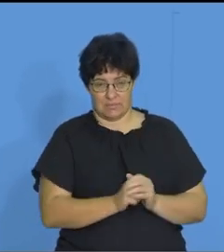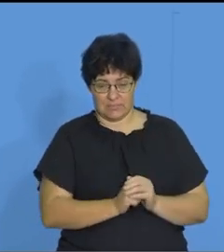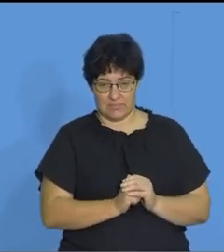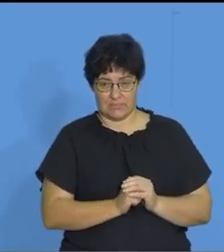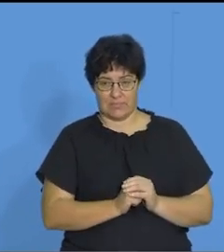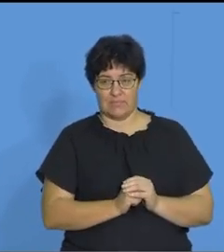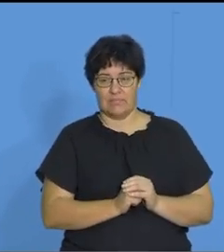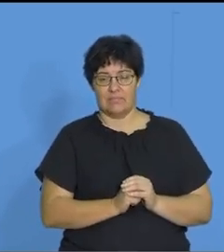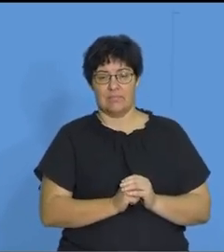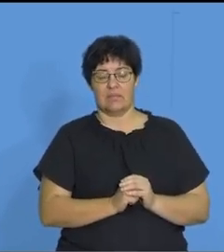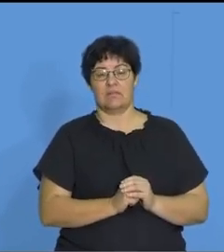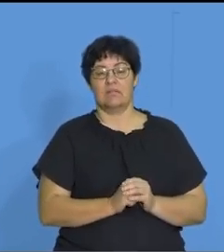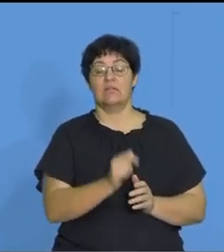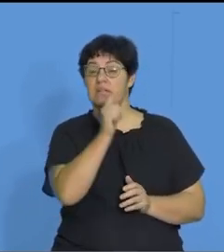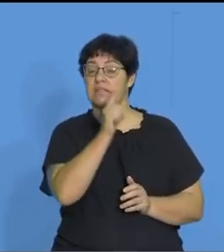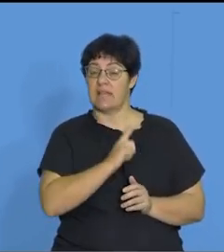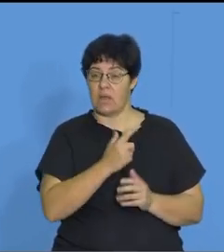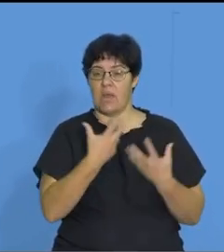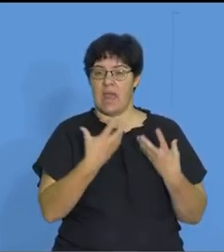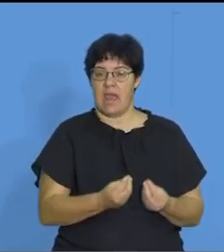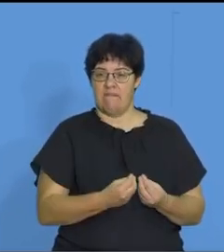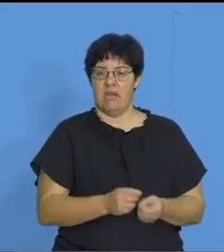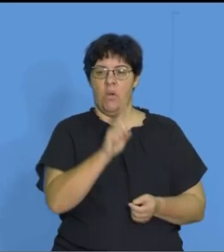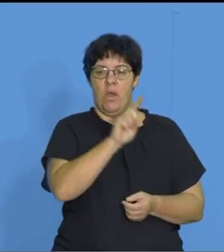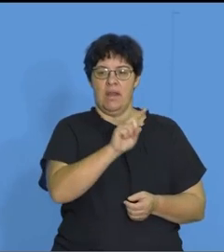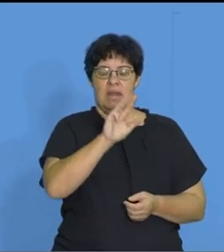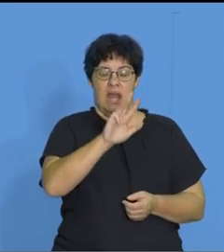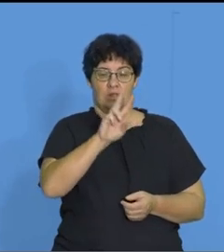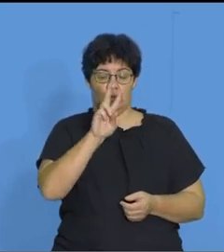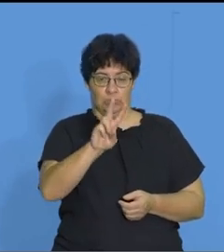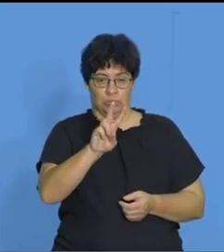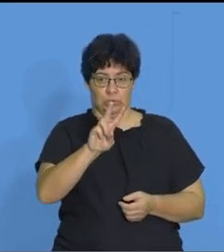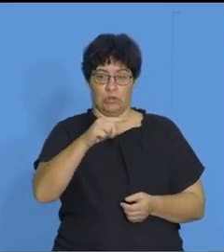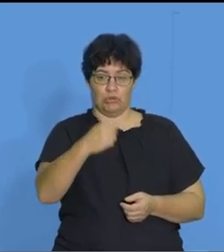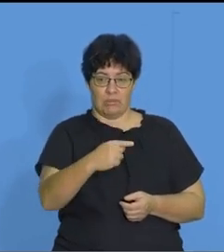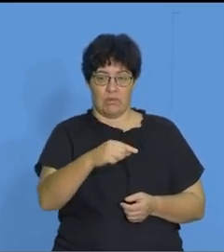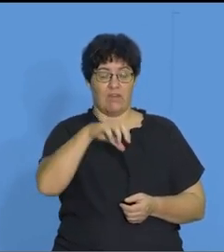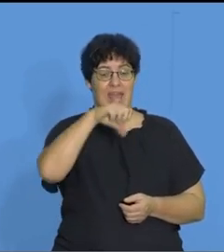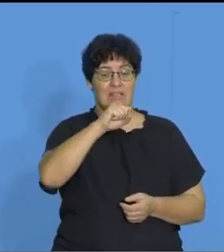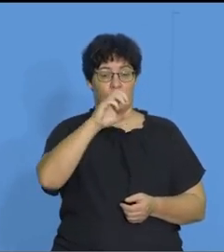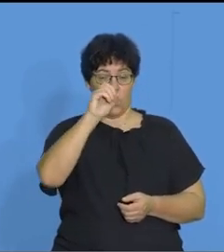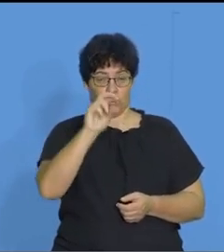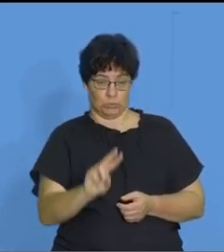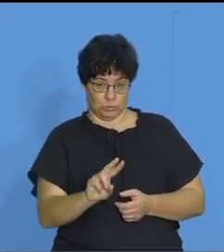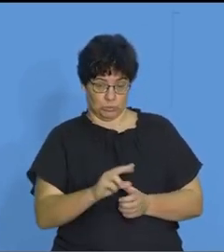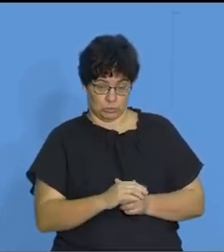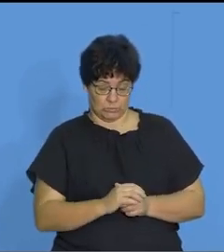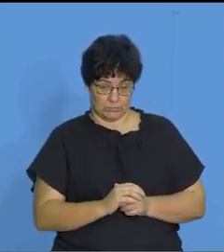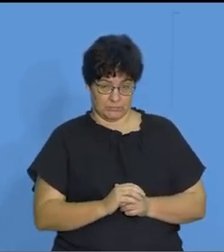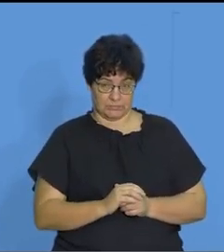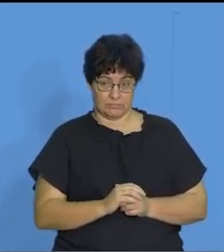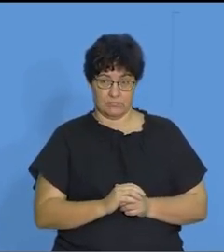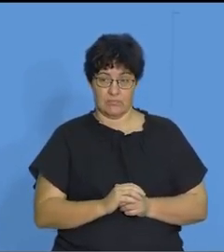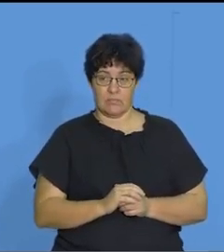limiting reagents. Now, we are told here that we've got 192 grams of sulfur dioxide. So that's the mass of sulfur